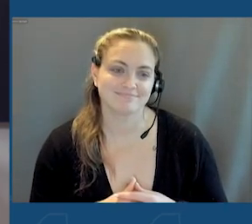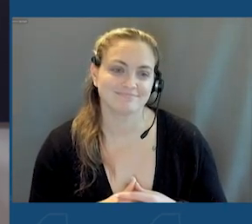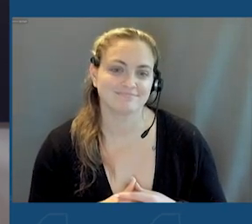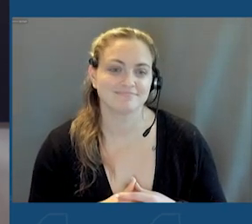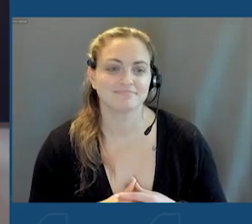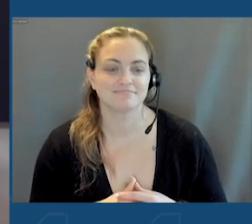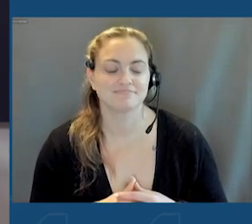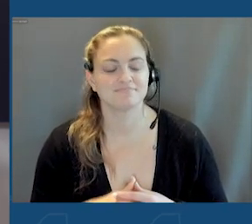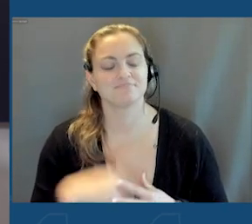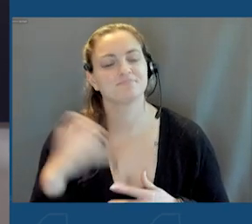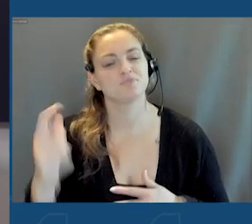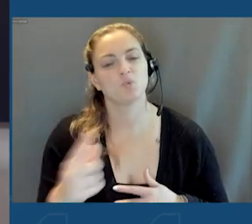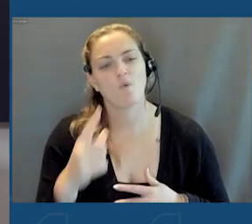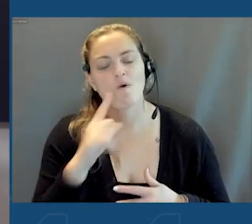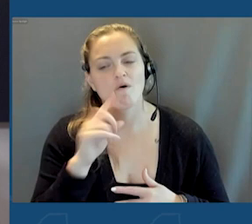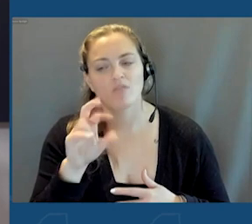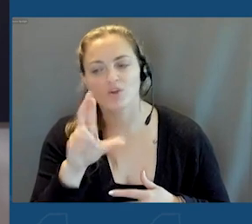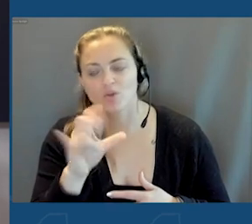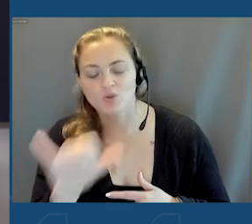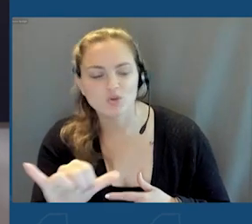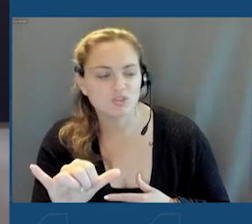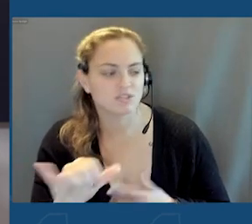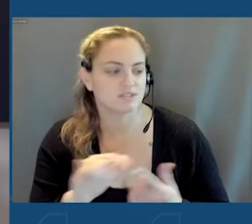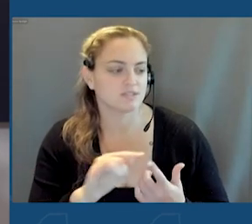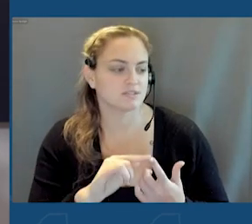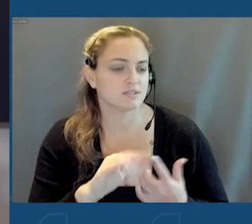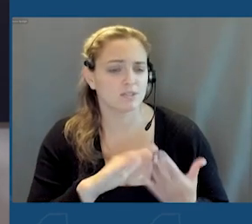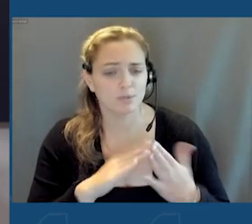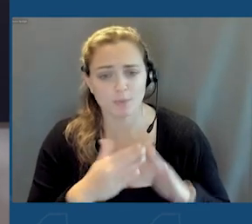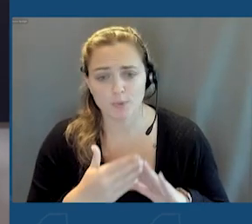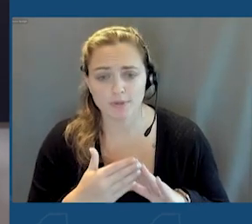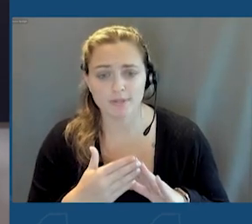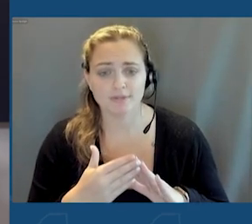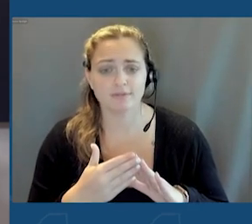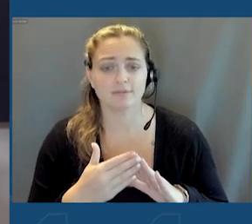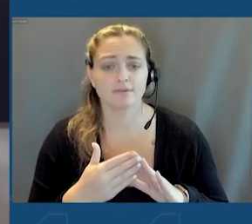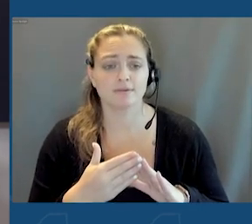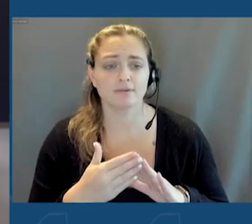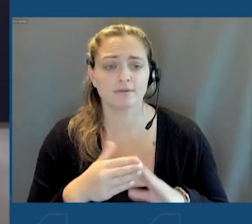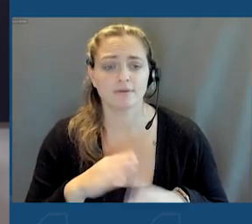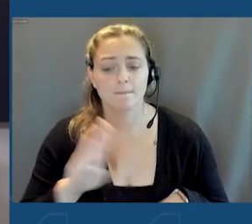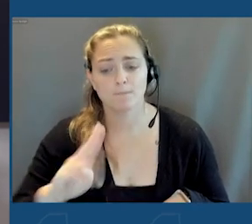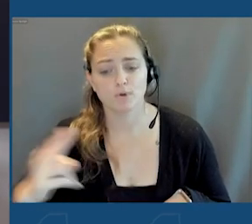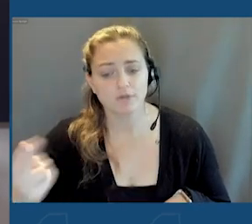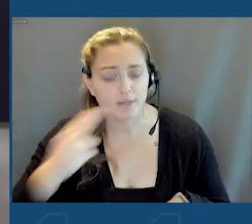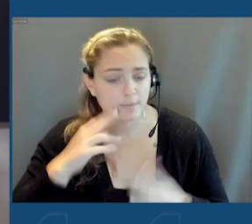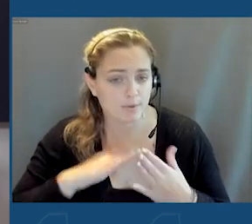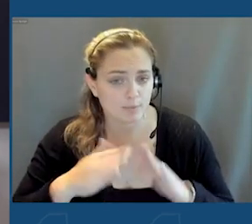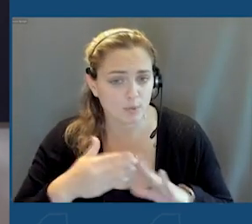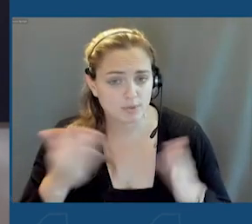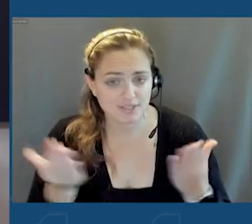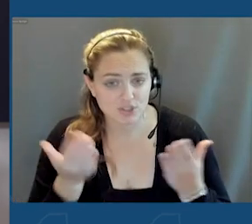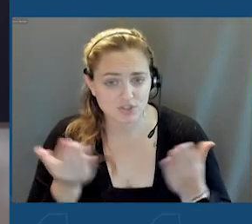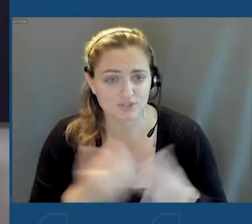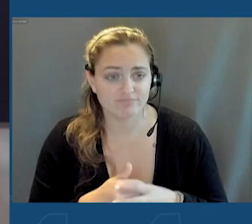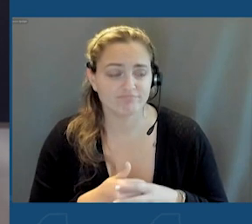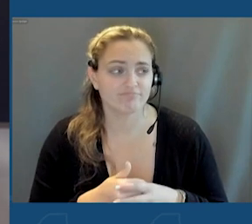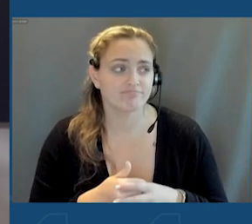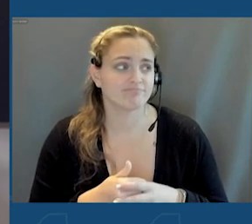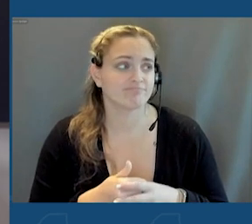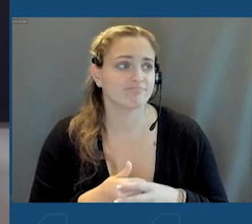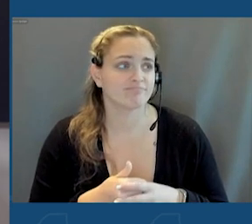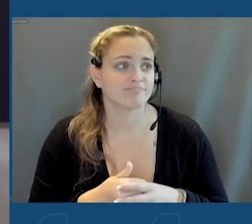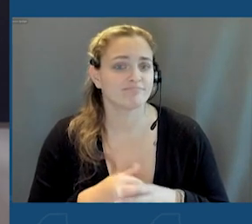To all of the clergy, to all of the community, the Bridgehampton community that's here, to the